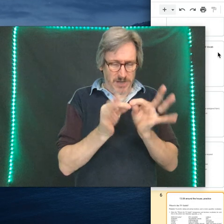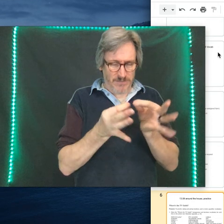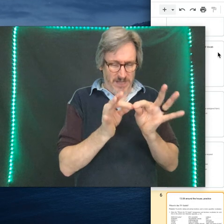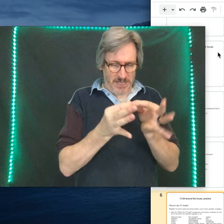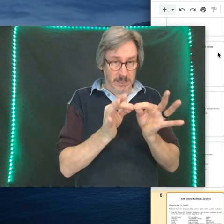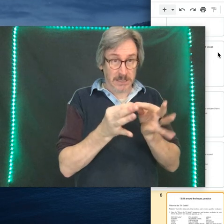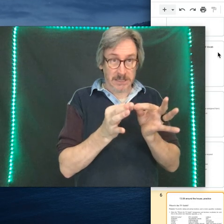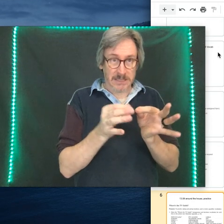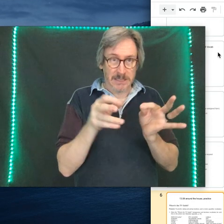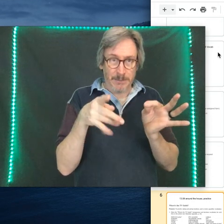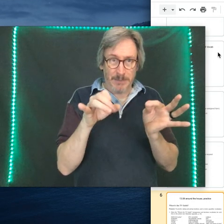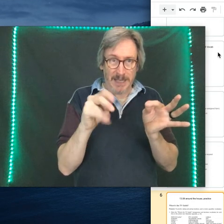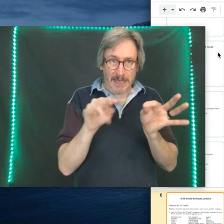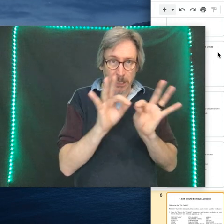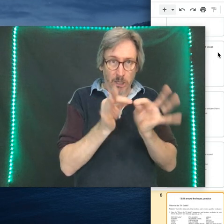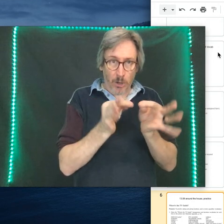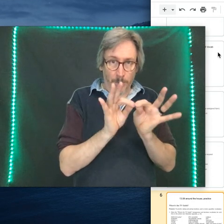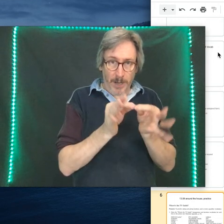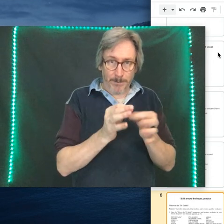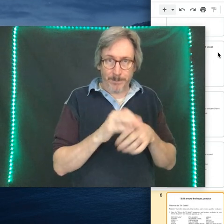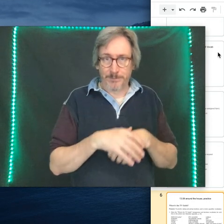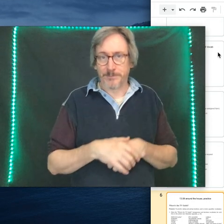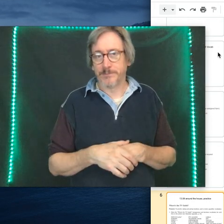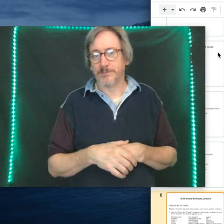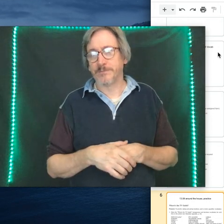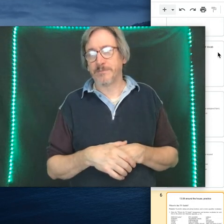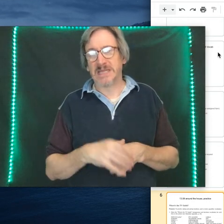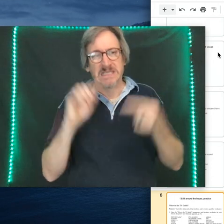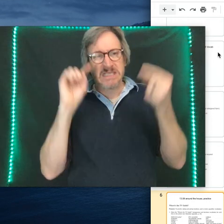That's what I've like. Pin. Open up.